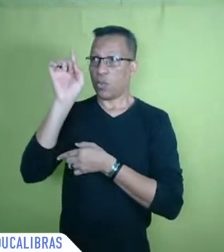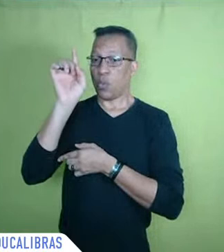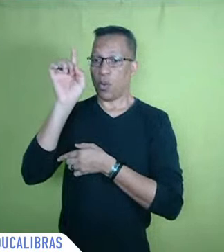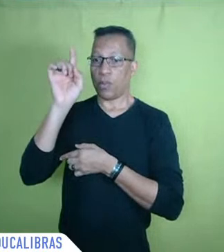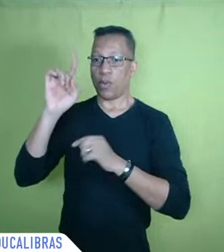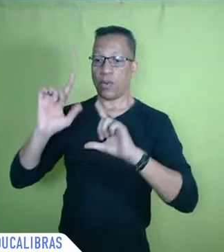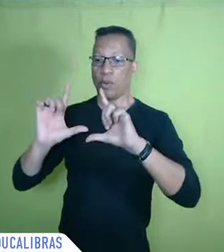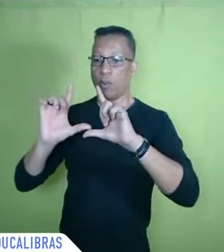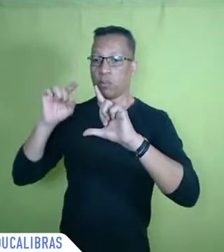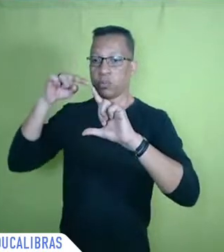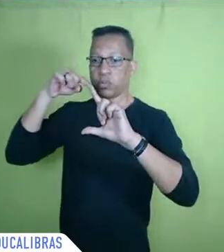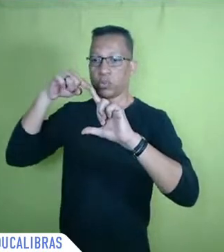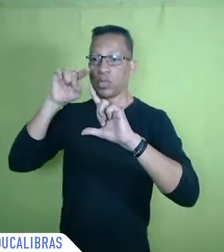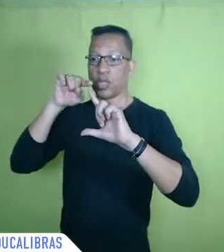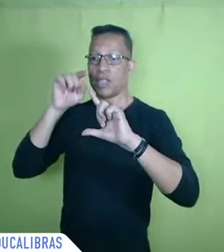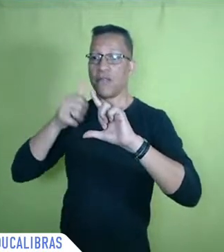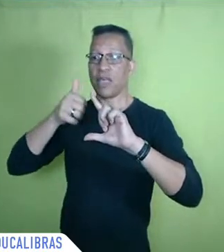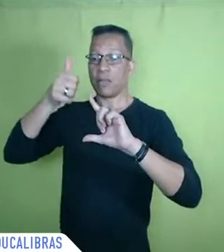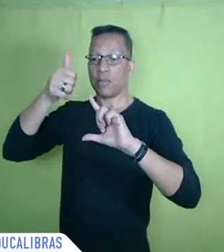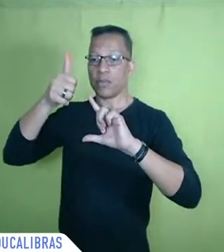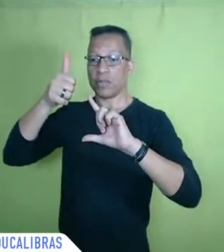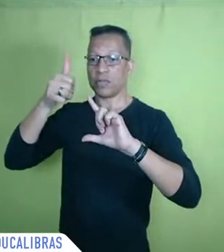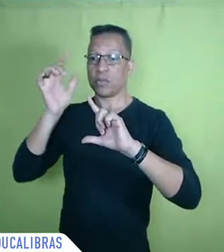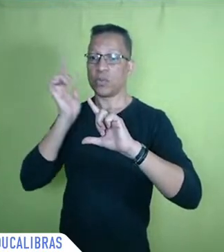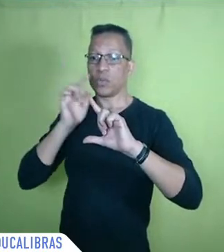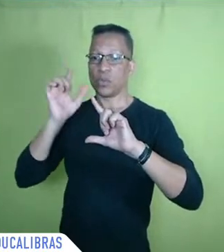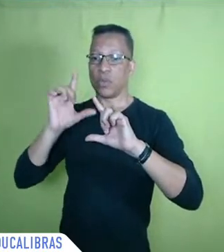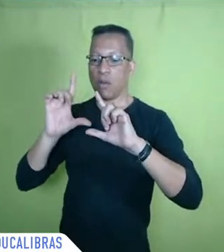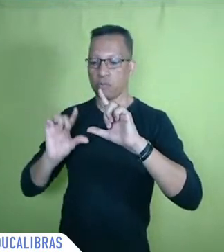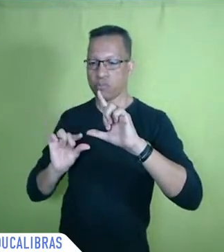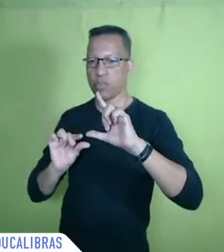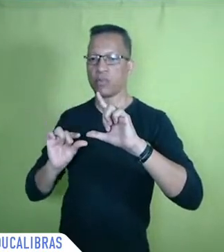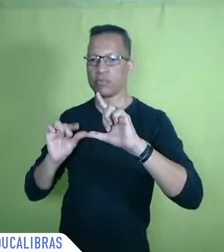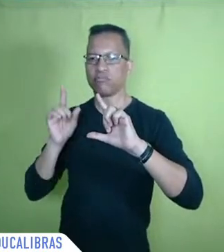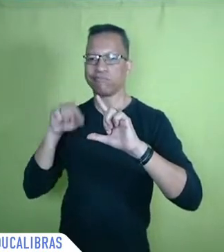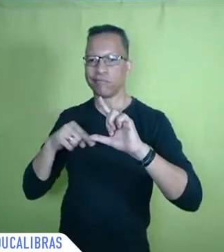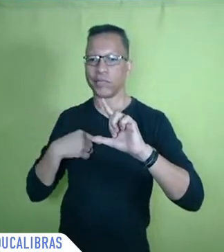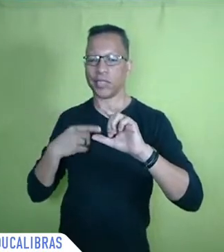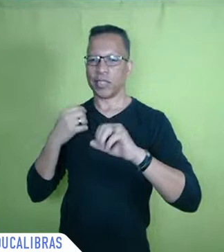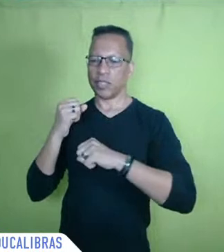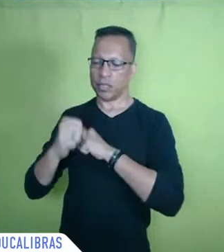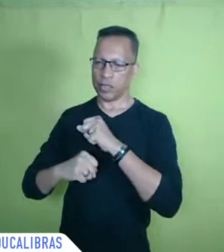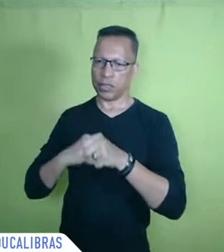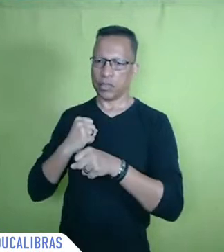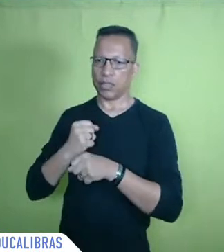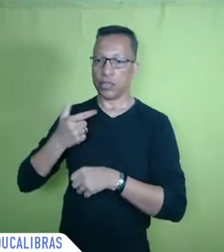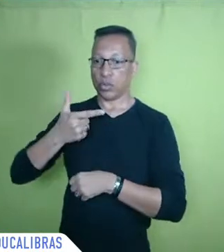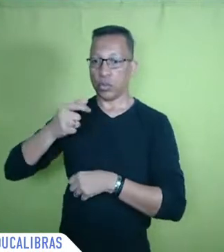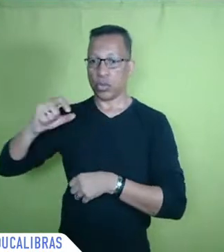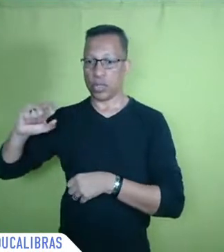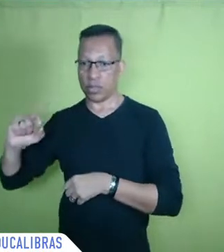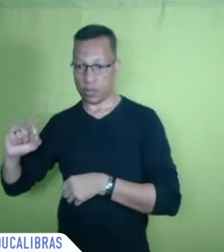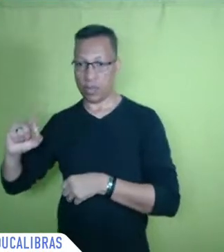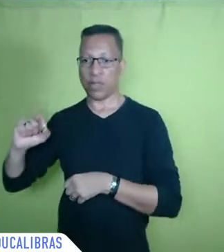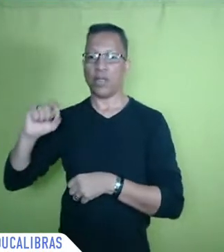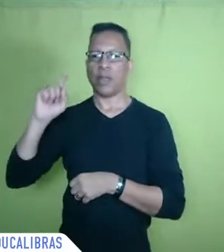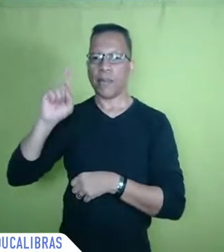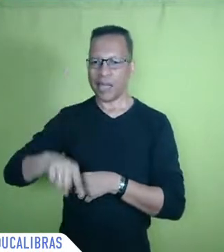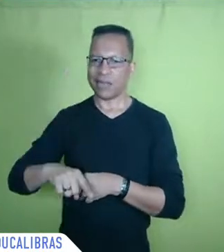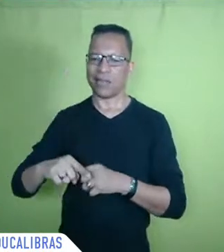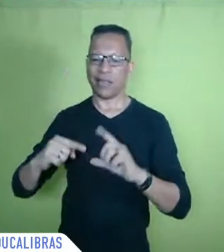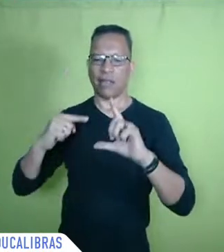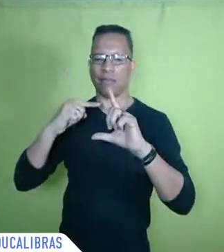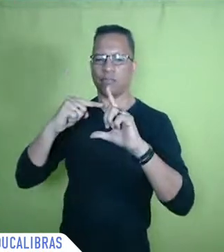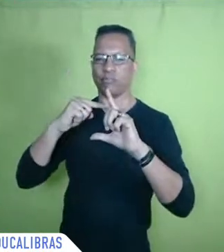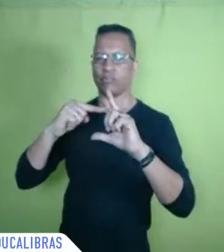and the top 1% were those who benefited the most from the reduction of inequalities since